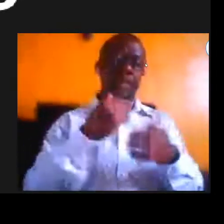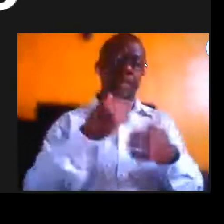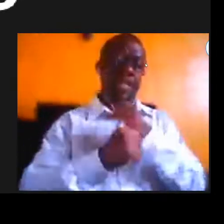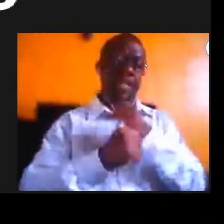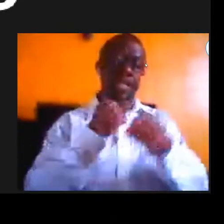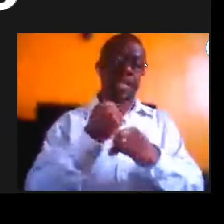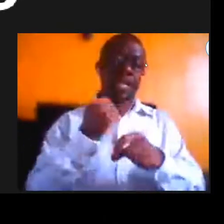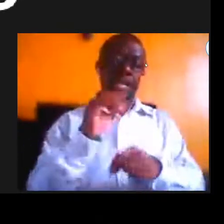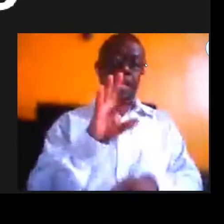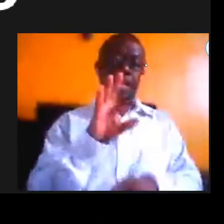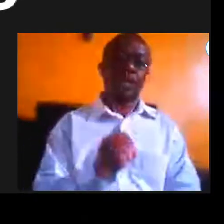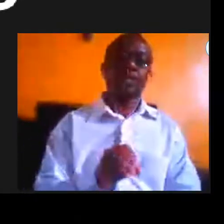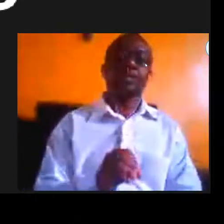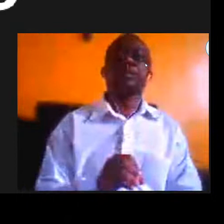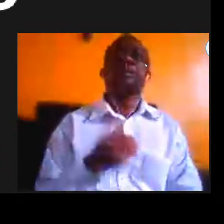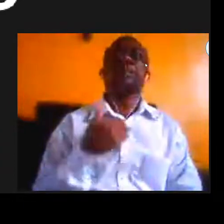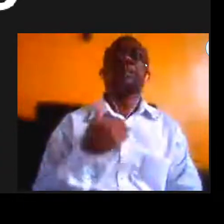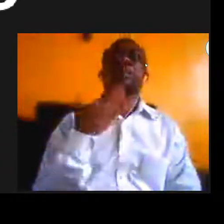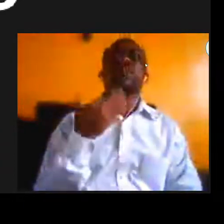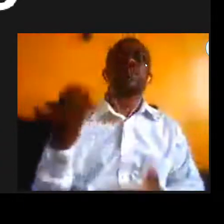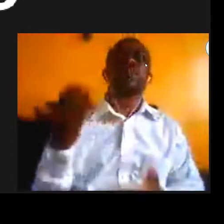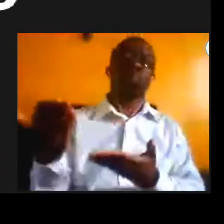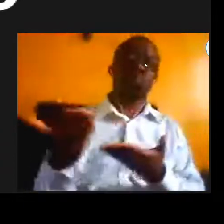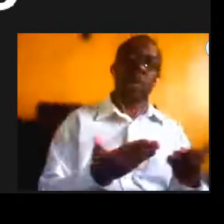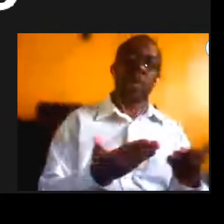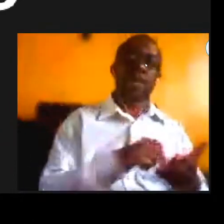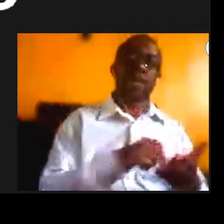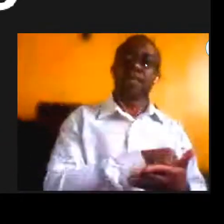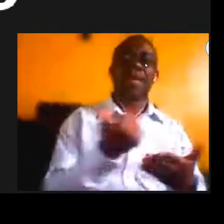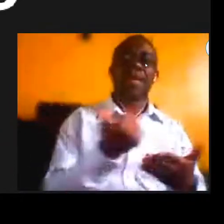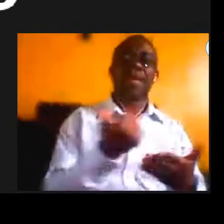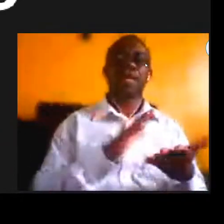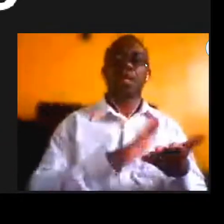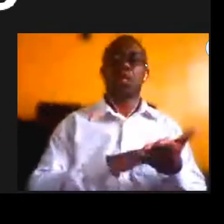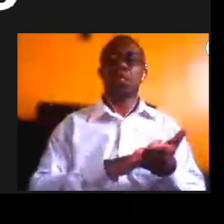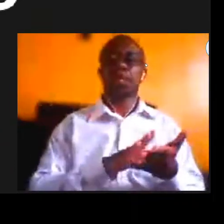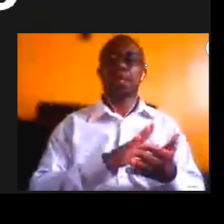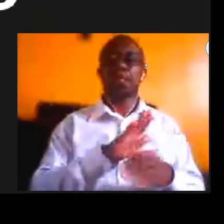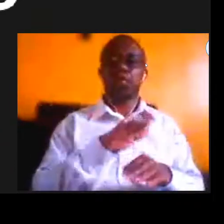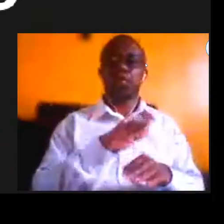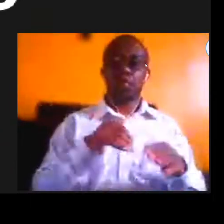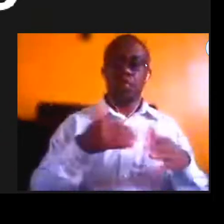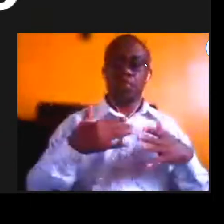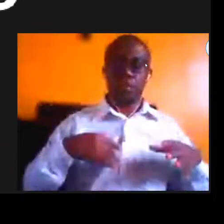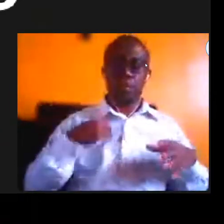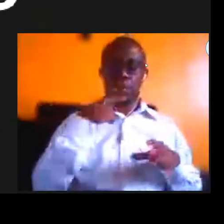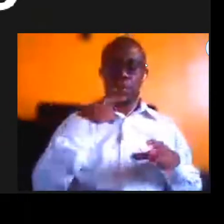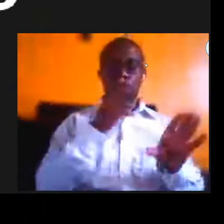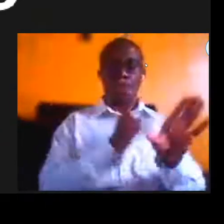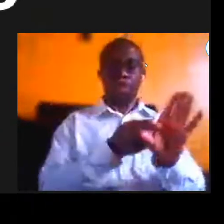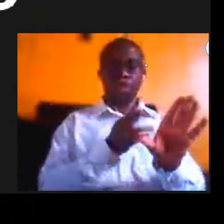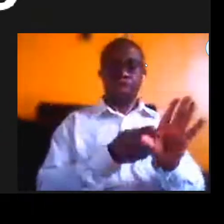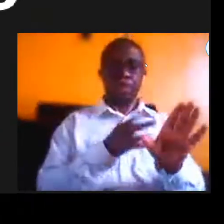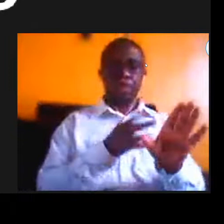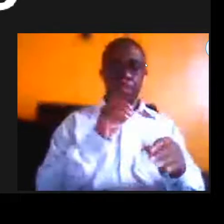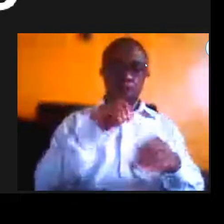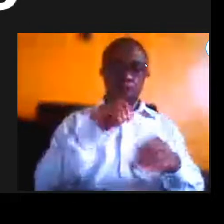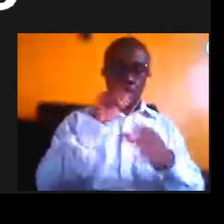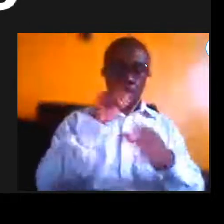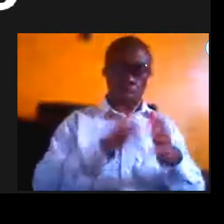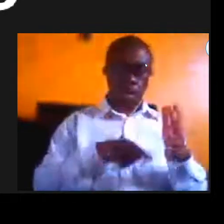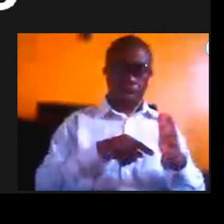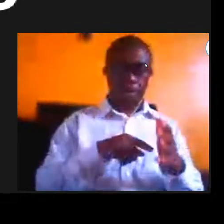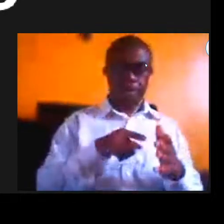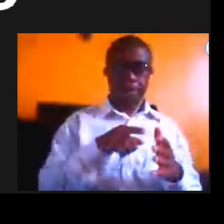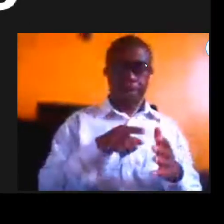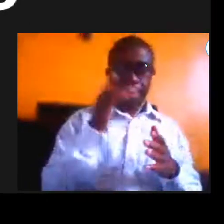I want to invite any comments from the participants on what they think we should consider for the Charter